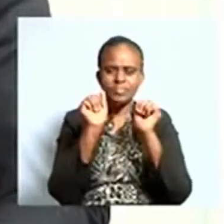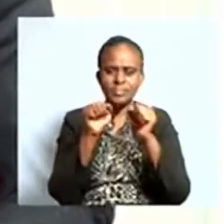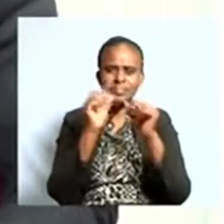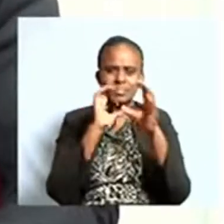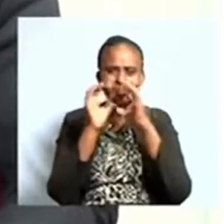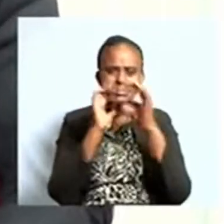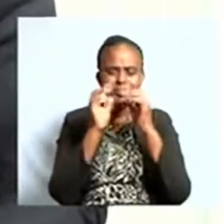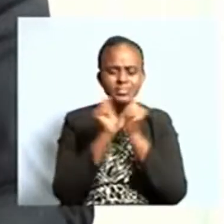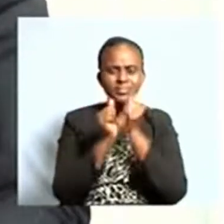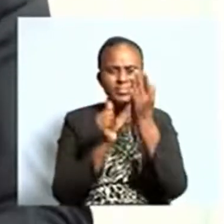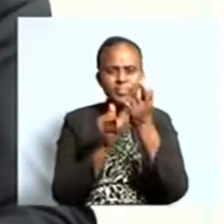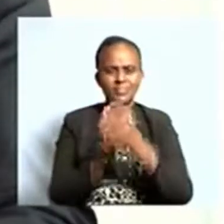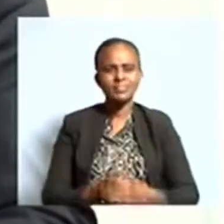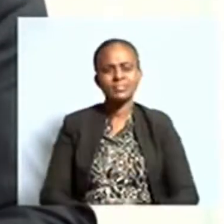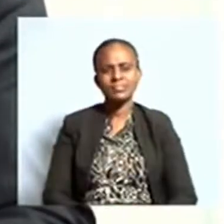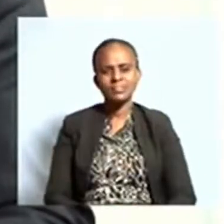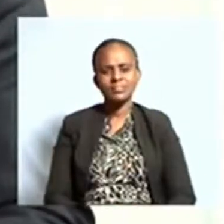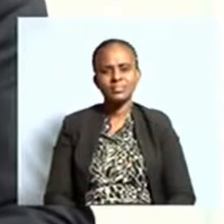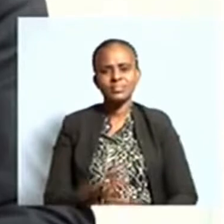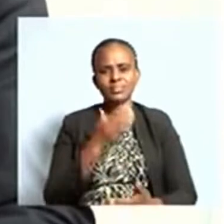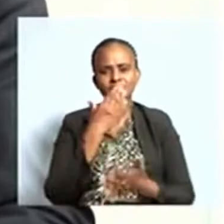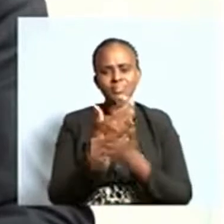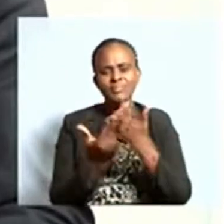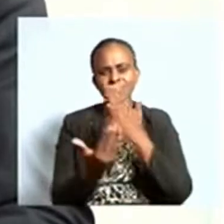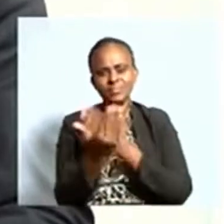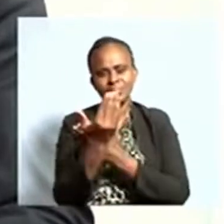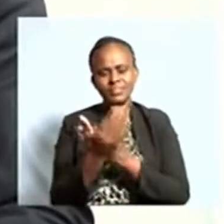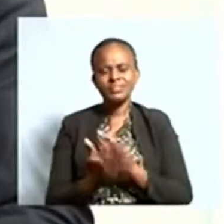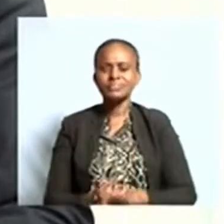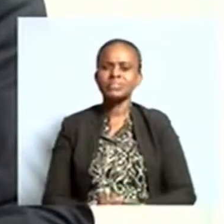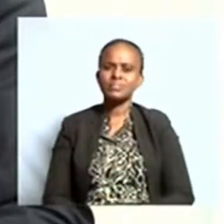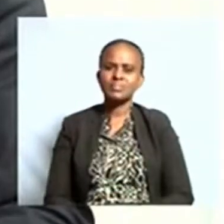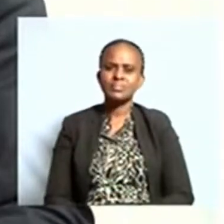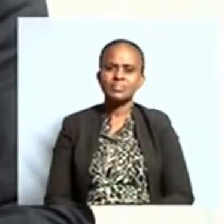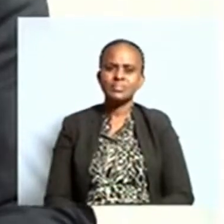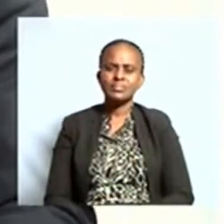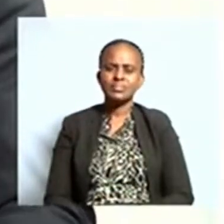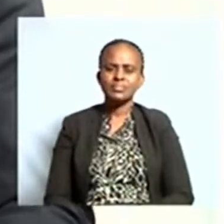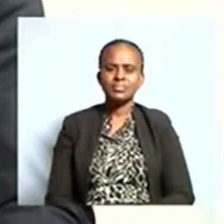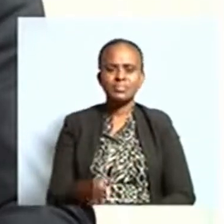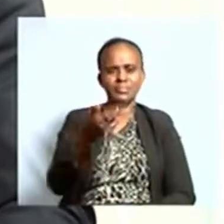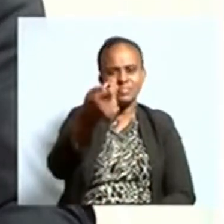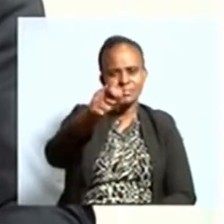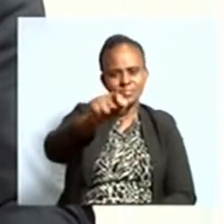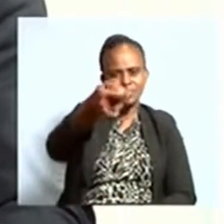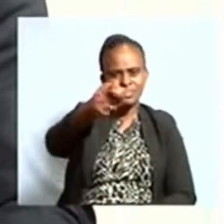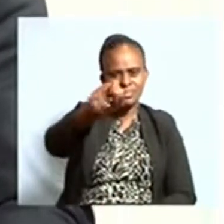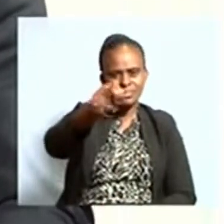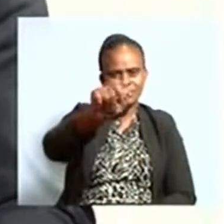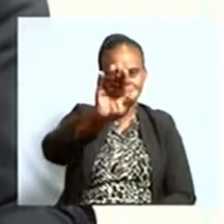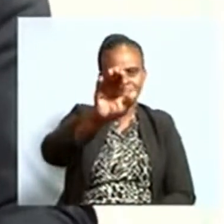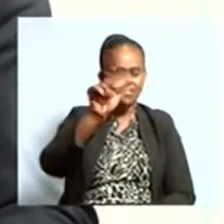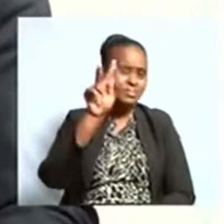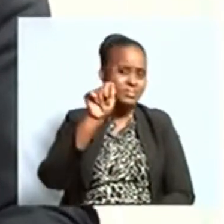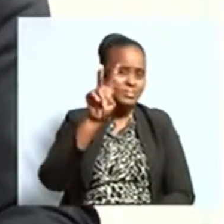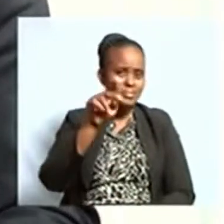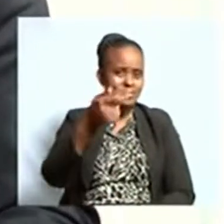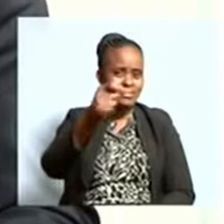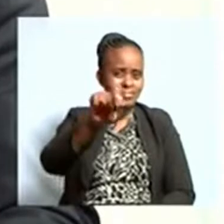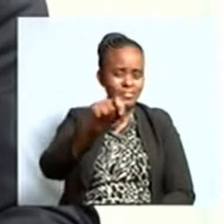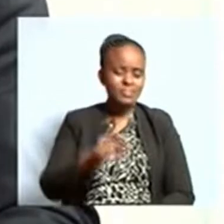communicate. Good morning. Do us a favor by reducing the volume on your gadget.